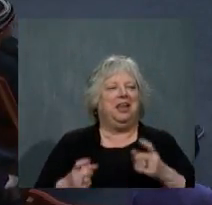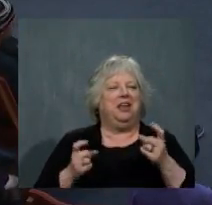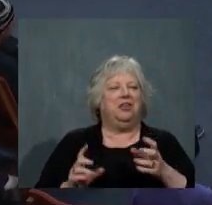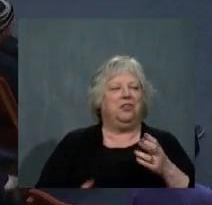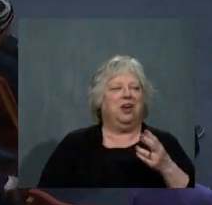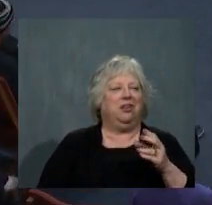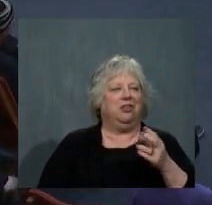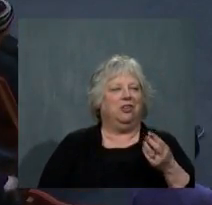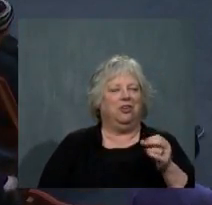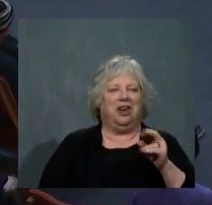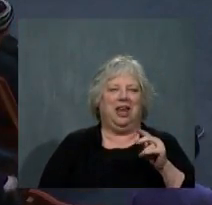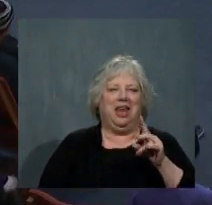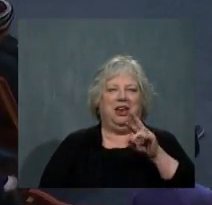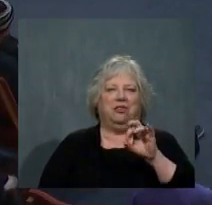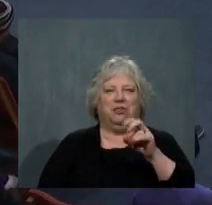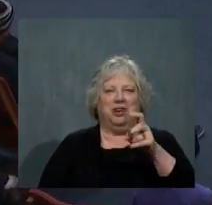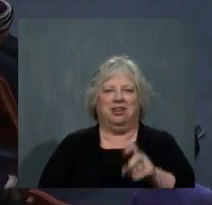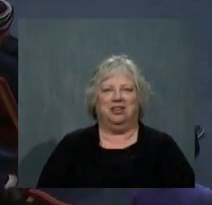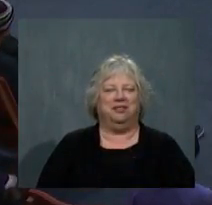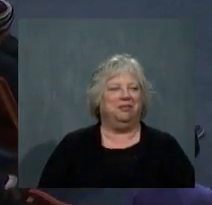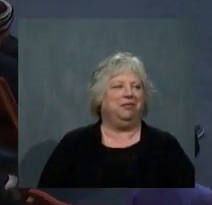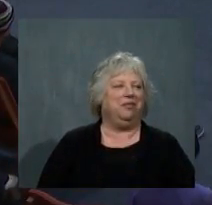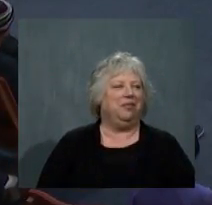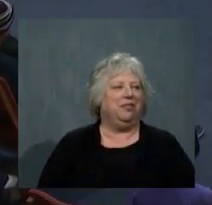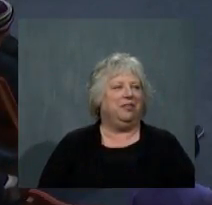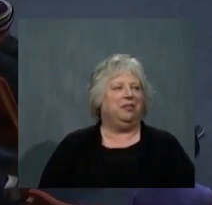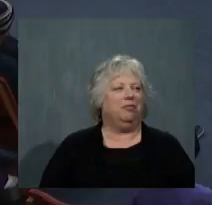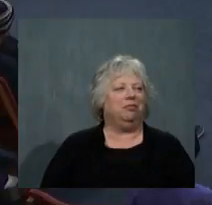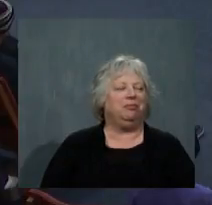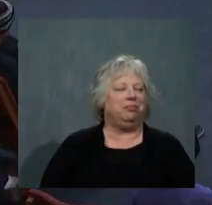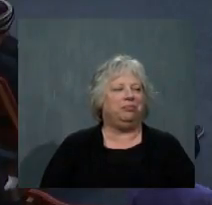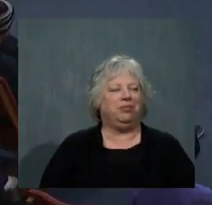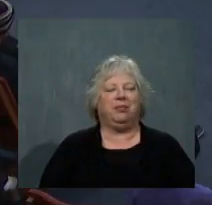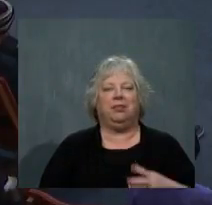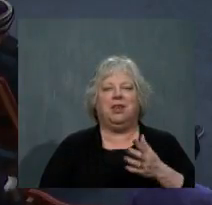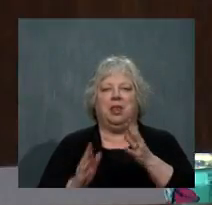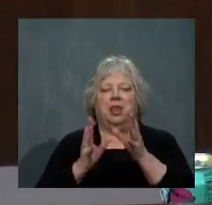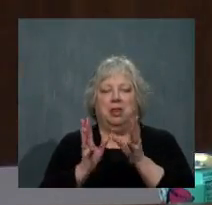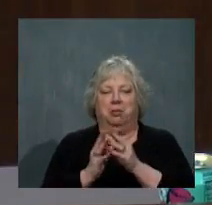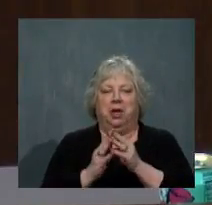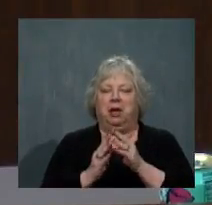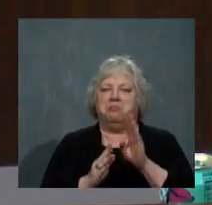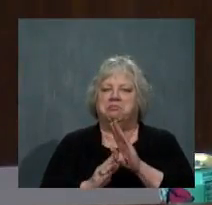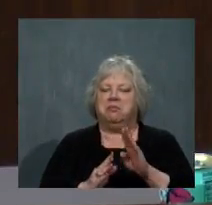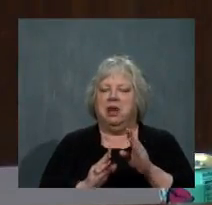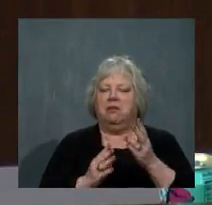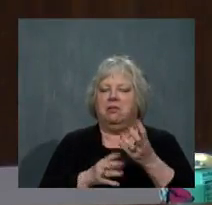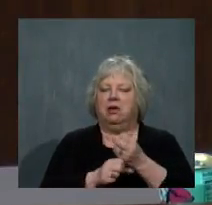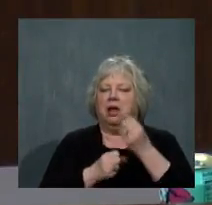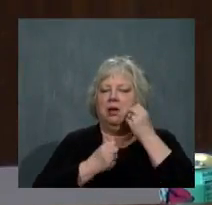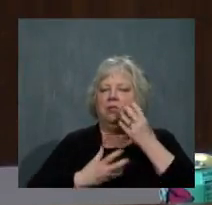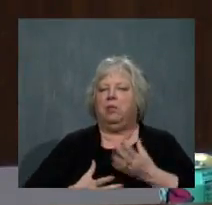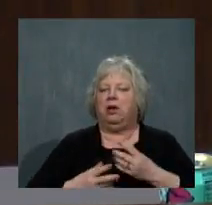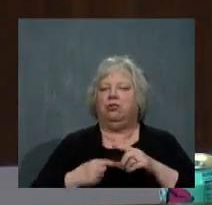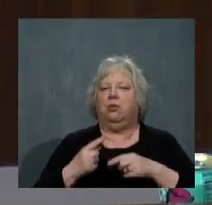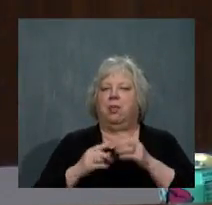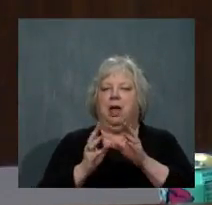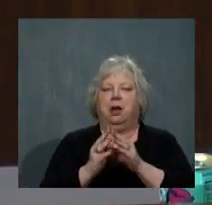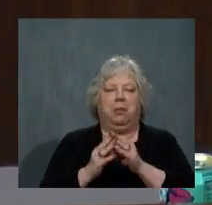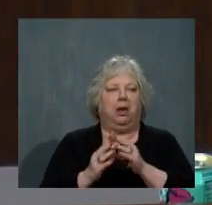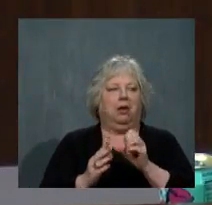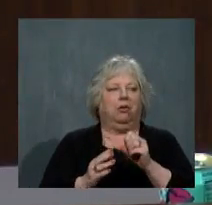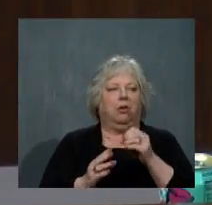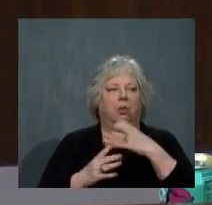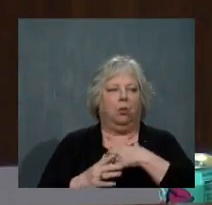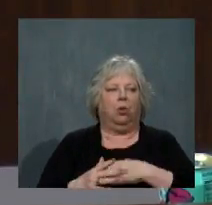to ask you about the meeting, particular meeting, I have never been notified about a meeting. So I wish that